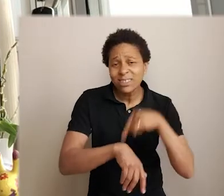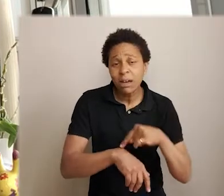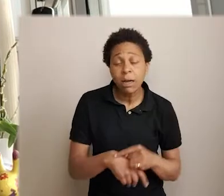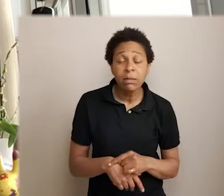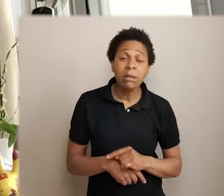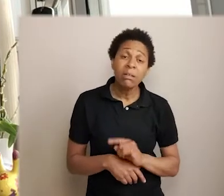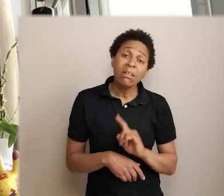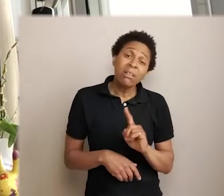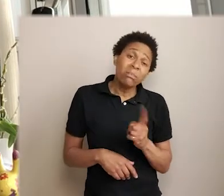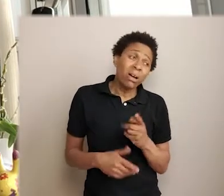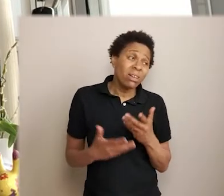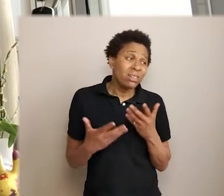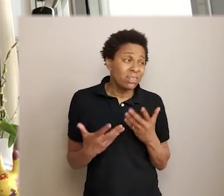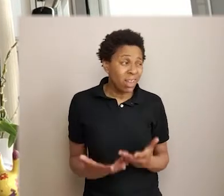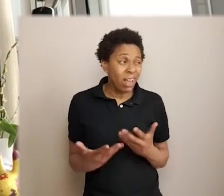said,